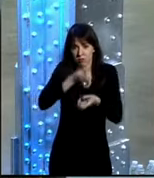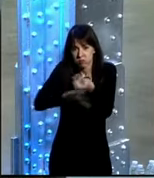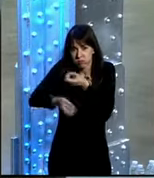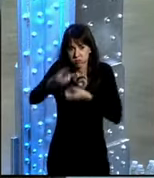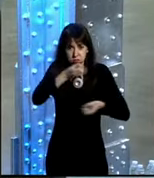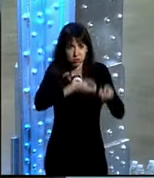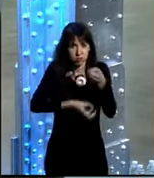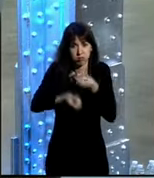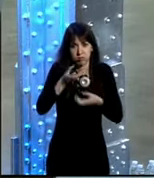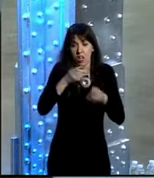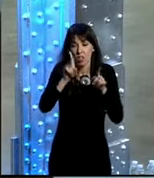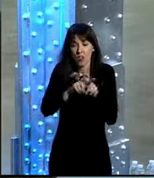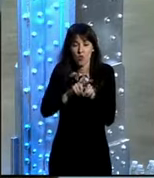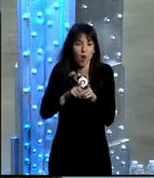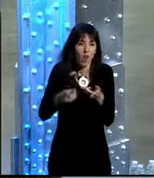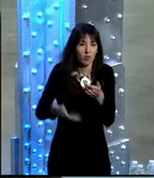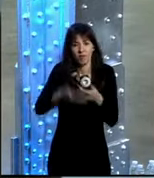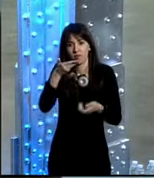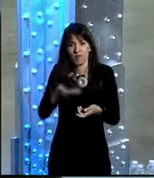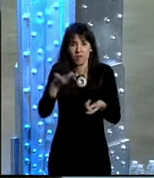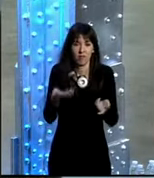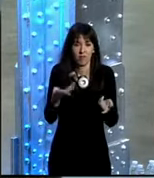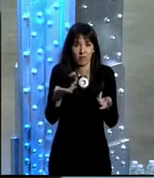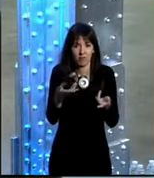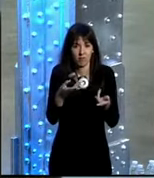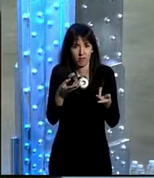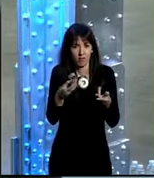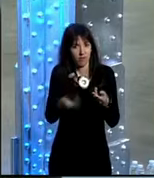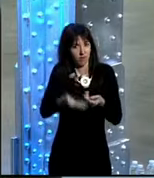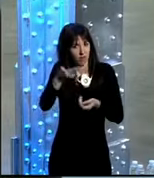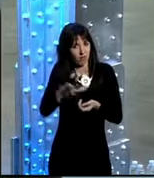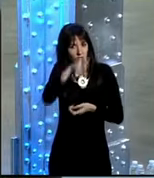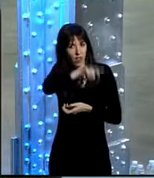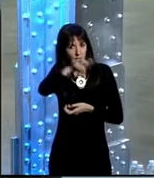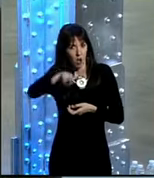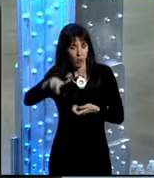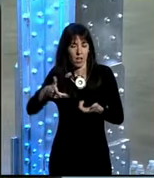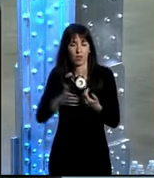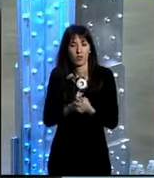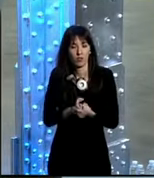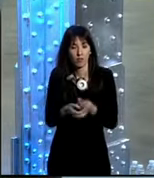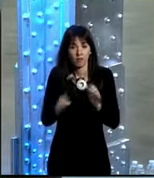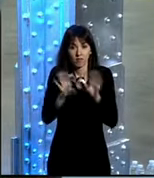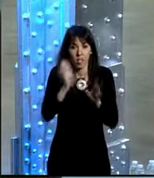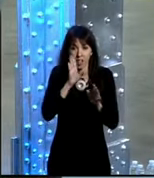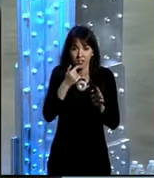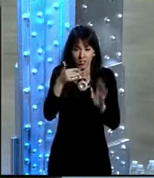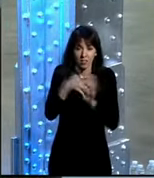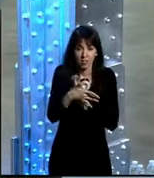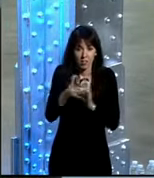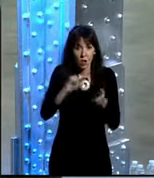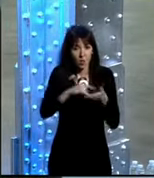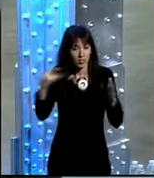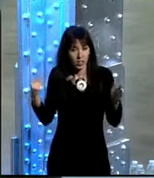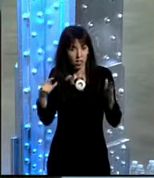tell others, and exchanging stories. I mean, that's key. It's part of the essence of human beings. And